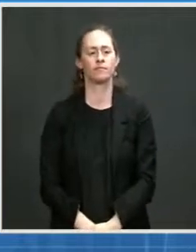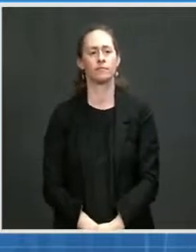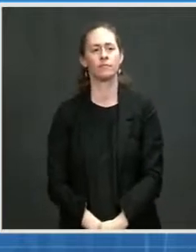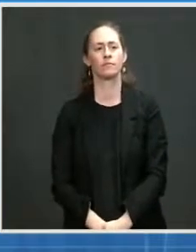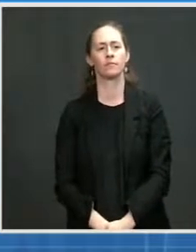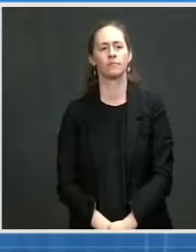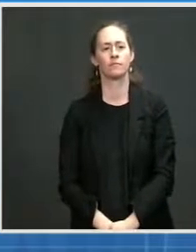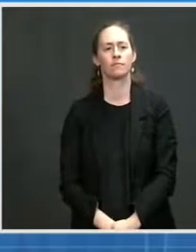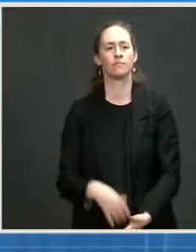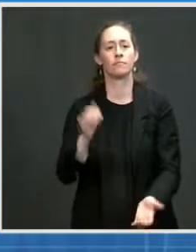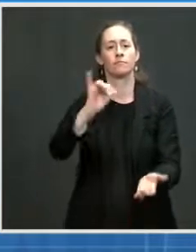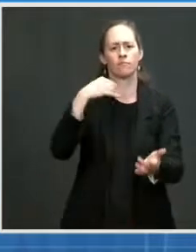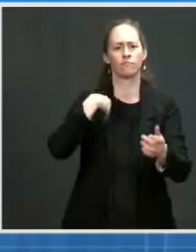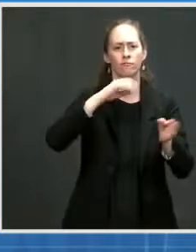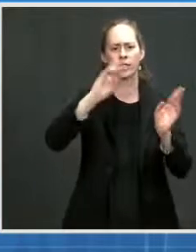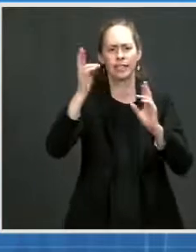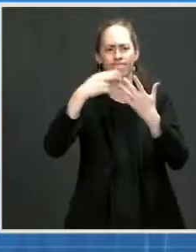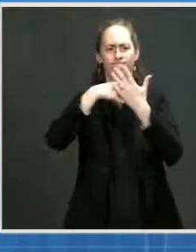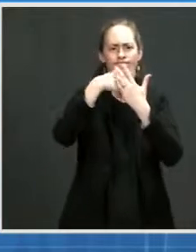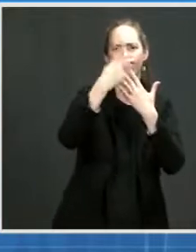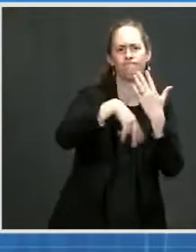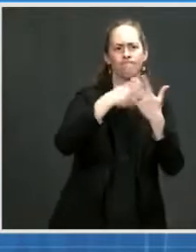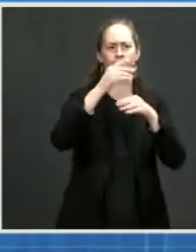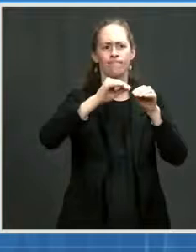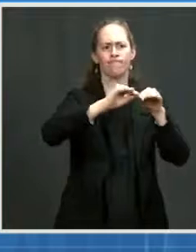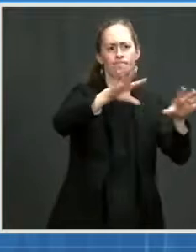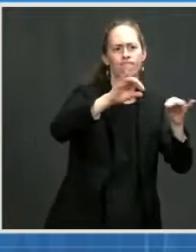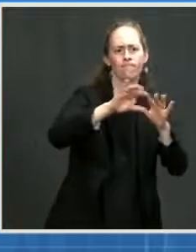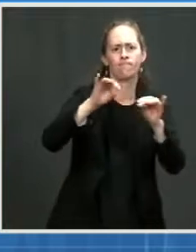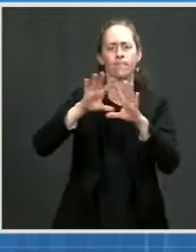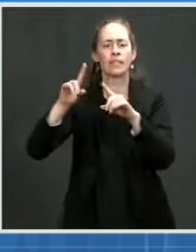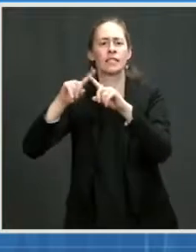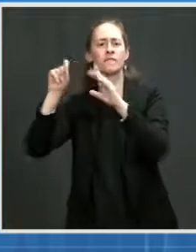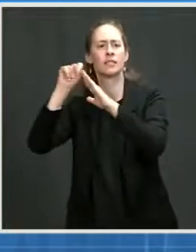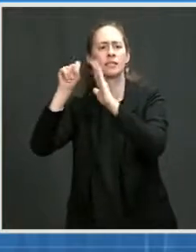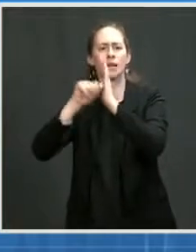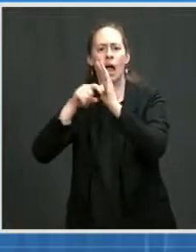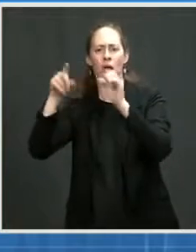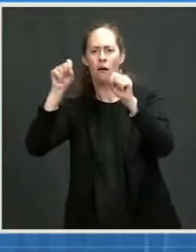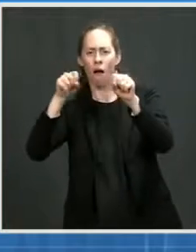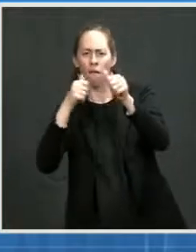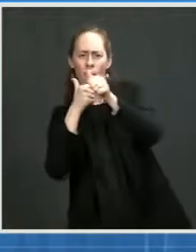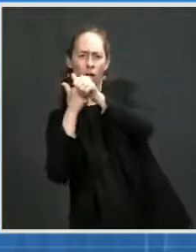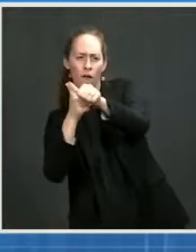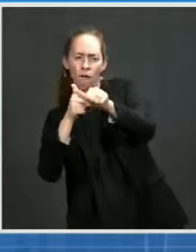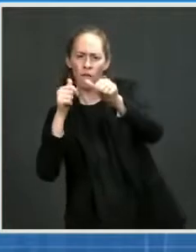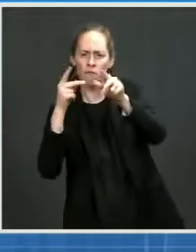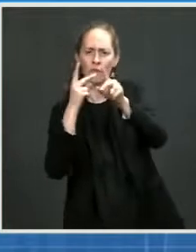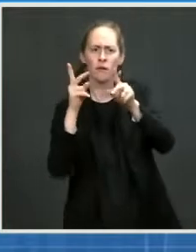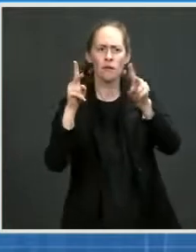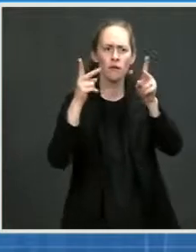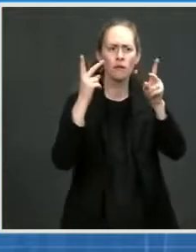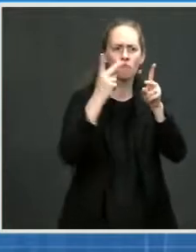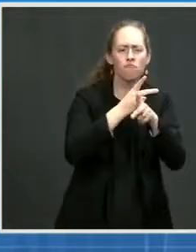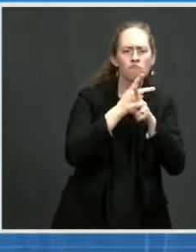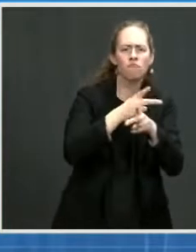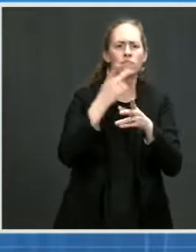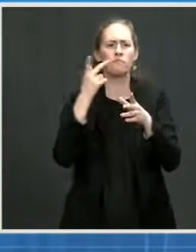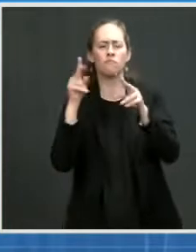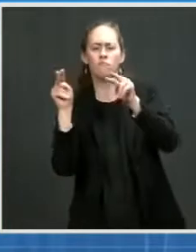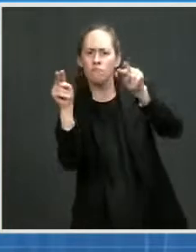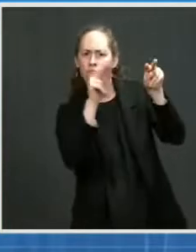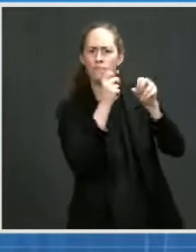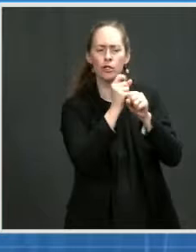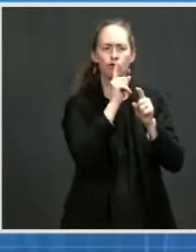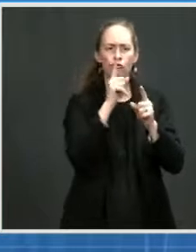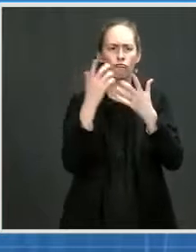vaccines to states, so to even more tightly manage the supply chain. So we will be able to keep track of and